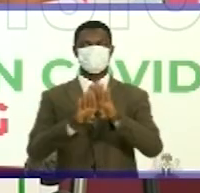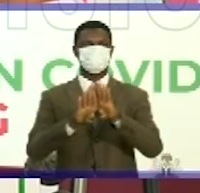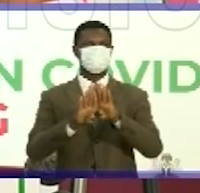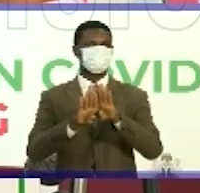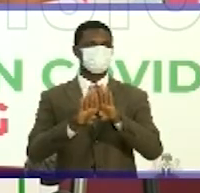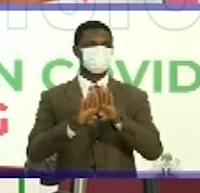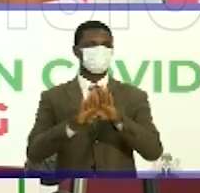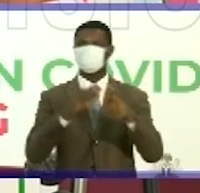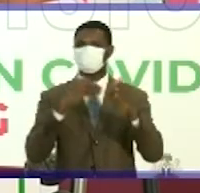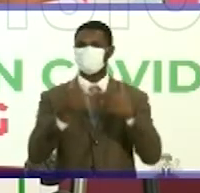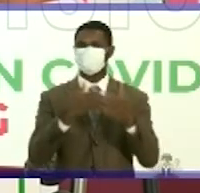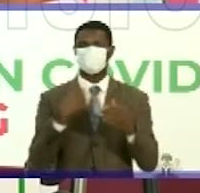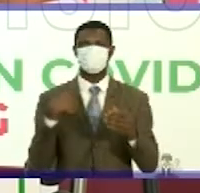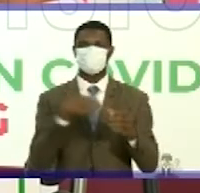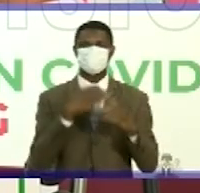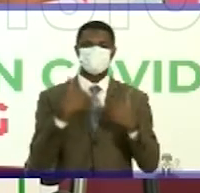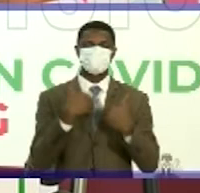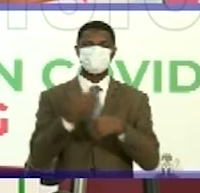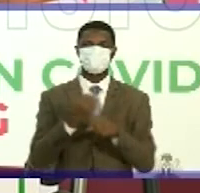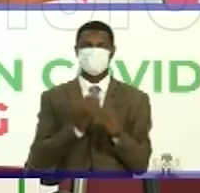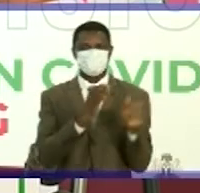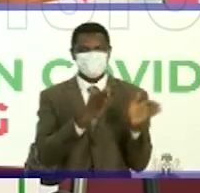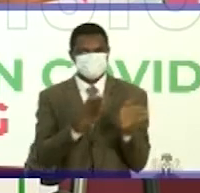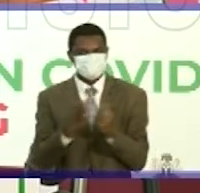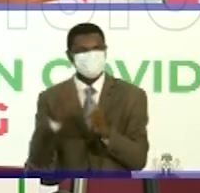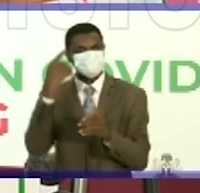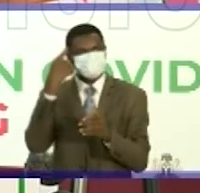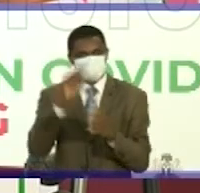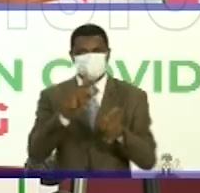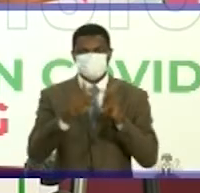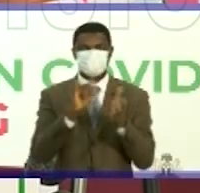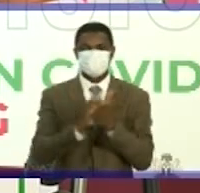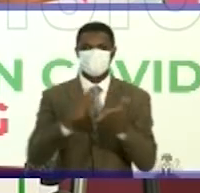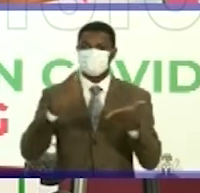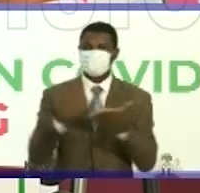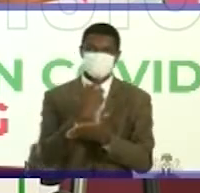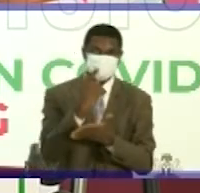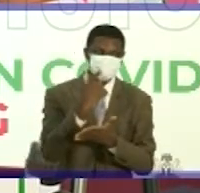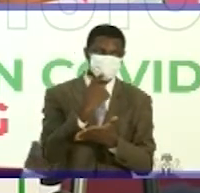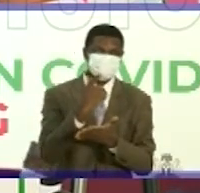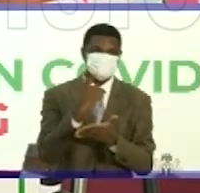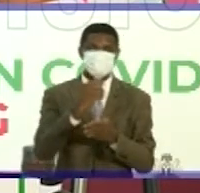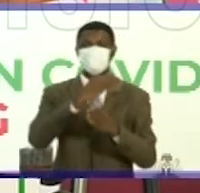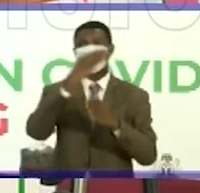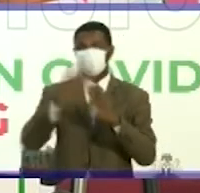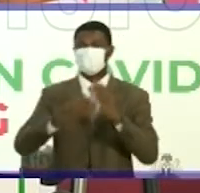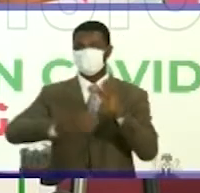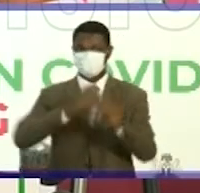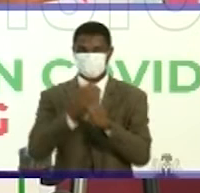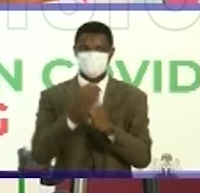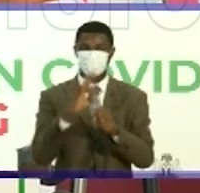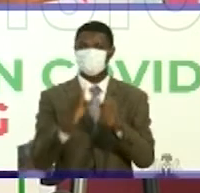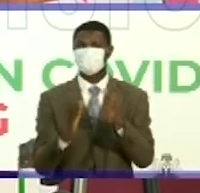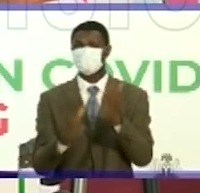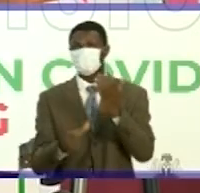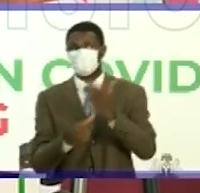However, we have made arrangements for exiting or graduating students in their final years of secondary school